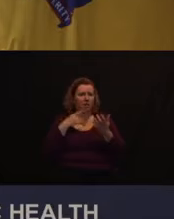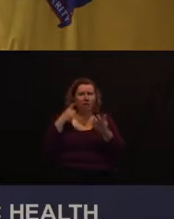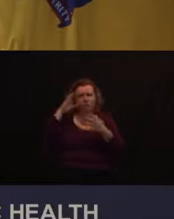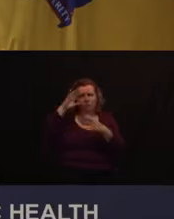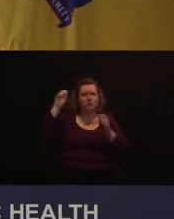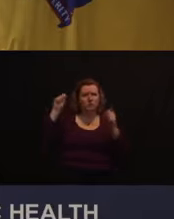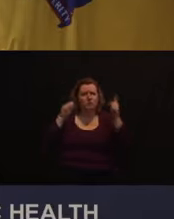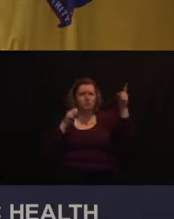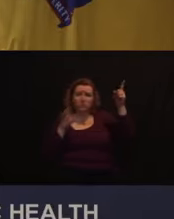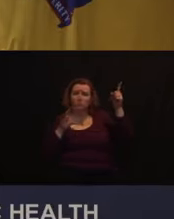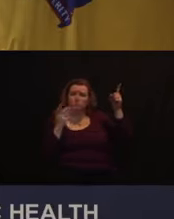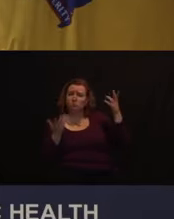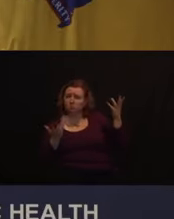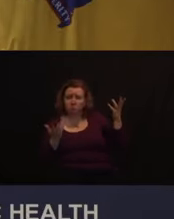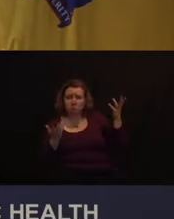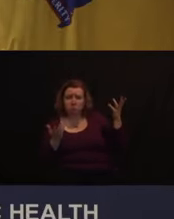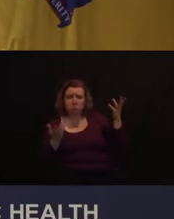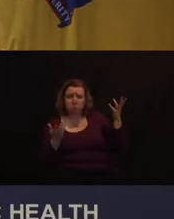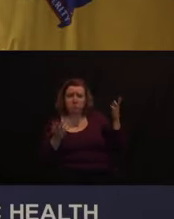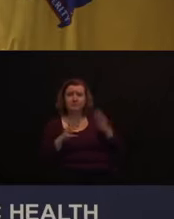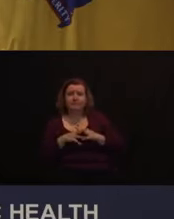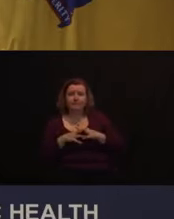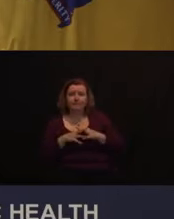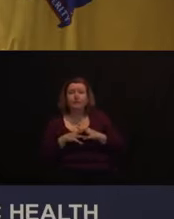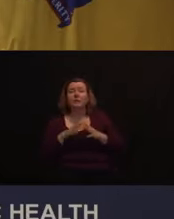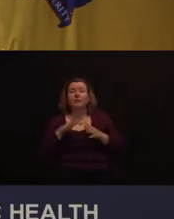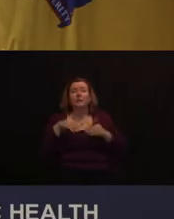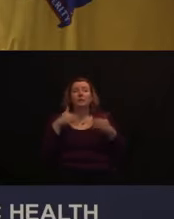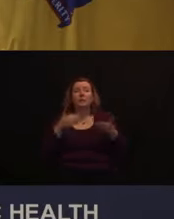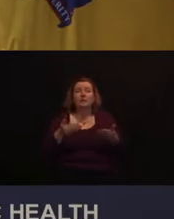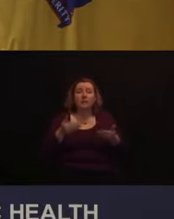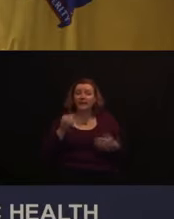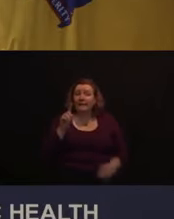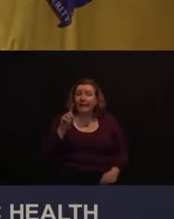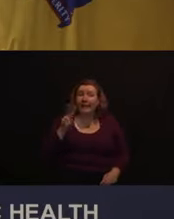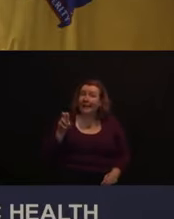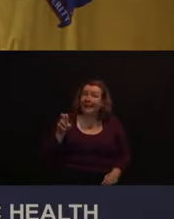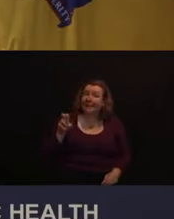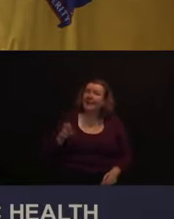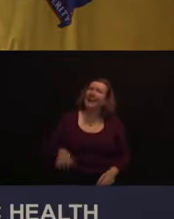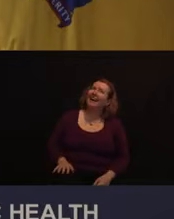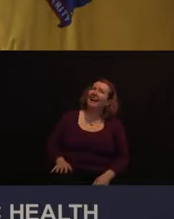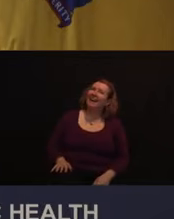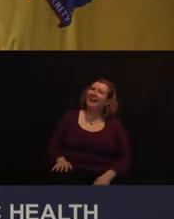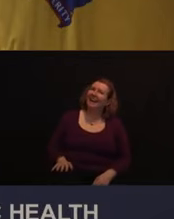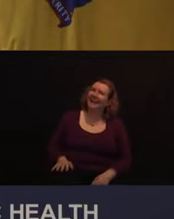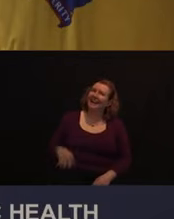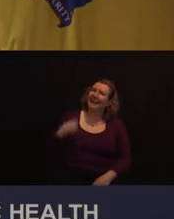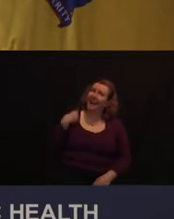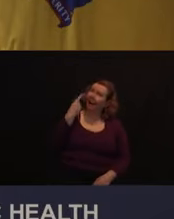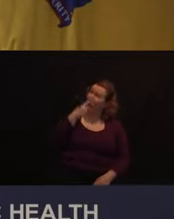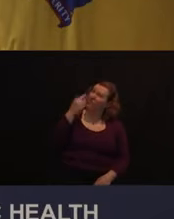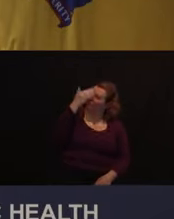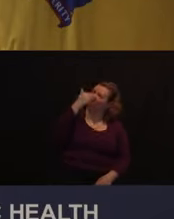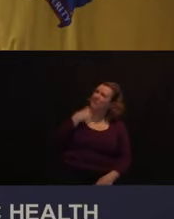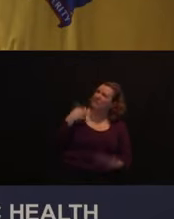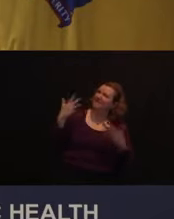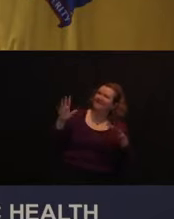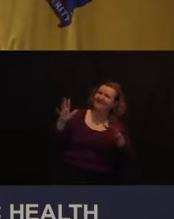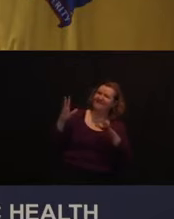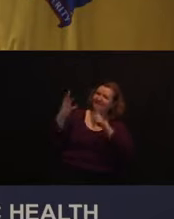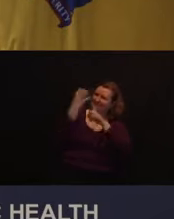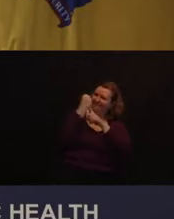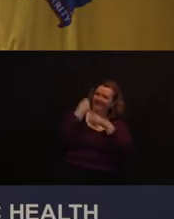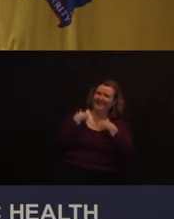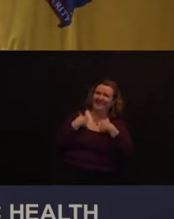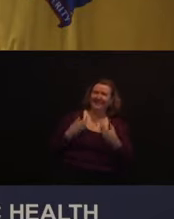I misspoke a minute ago, but here we are. I'll let you off the hook this time. Thank you. Commissioner and Dr. Eddy,